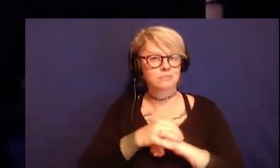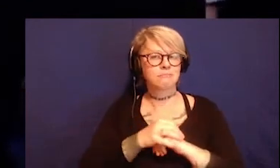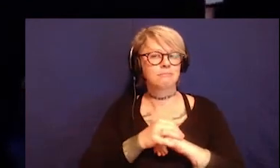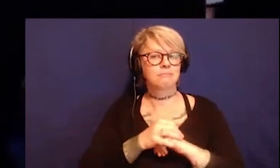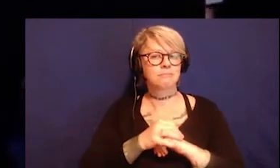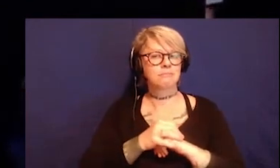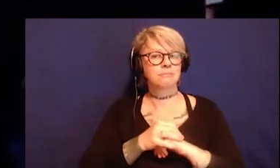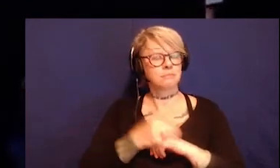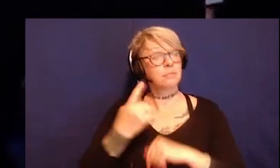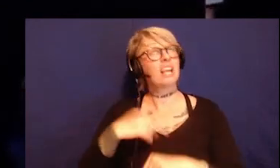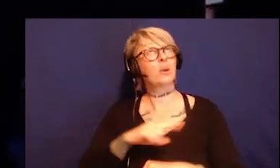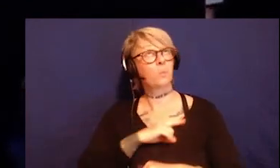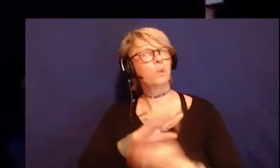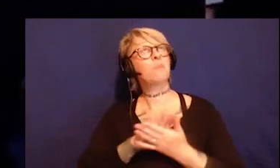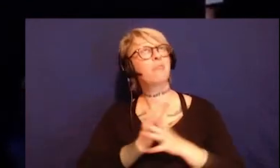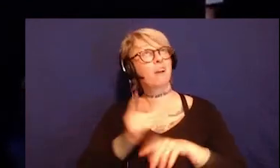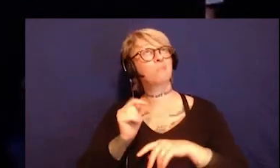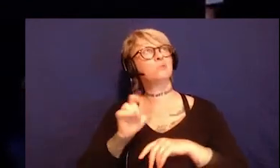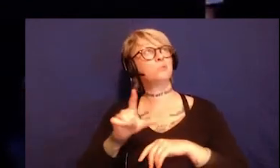And we become the tools we use.